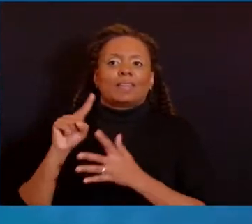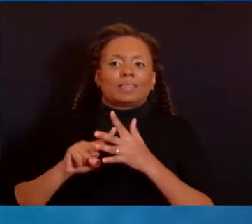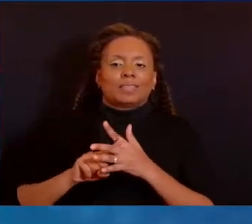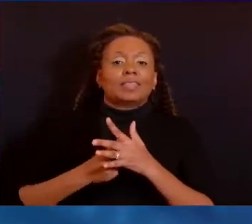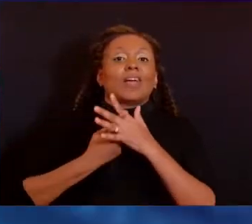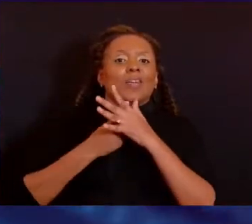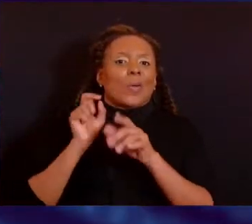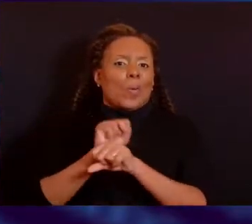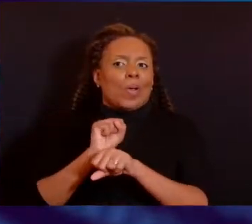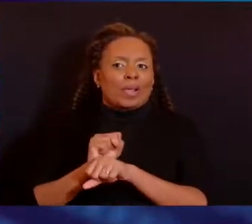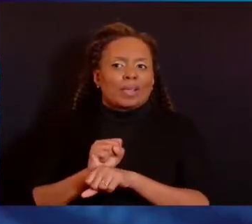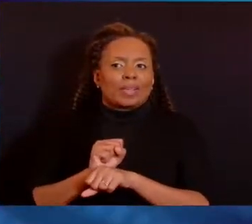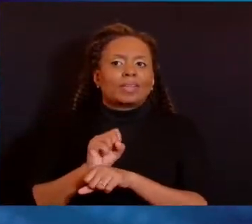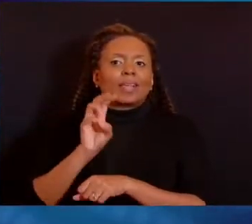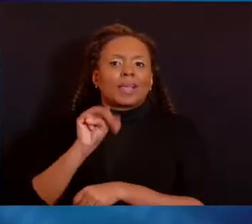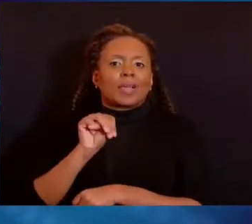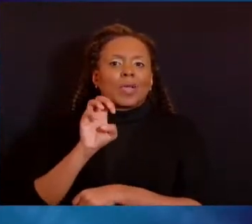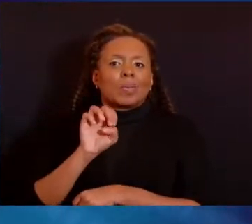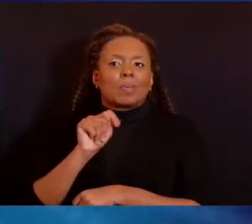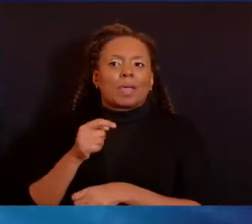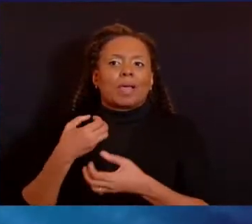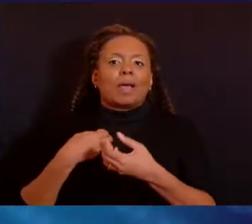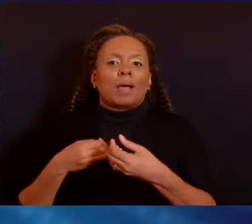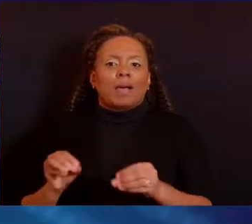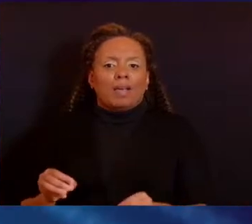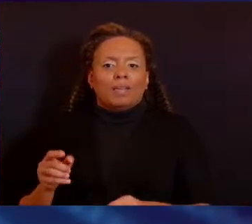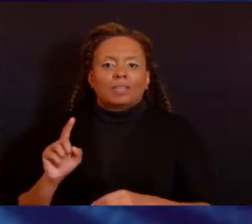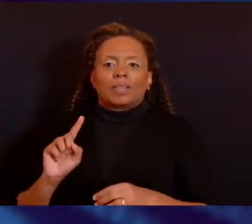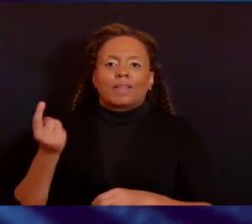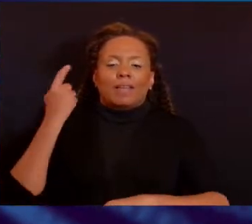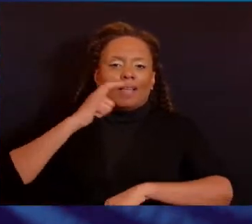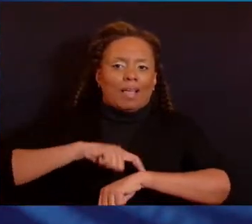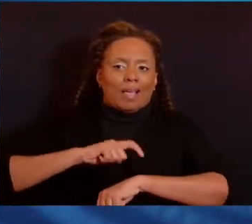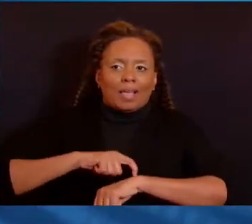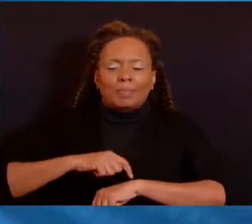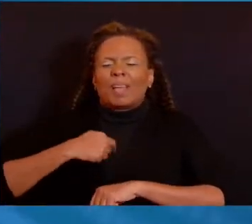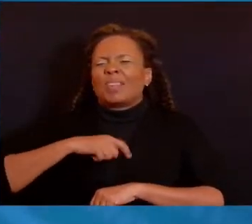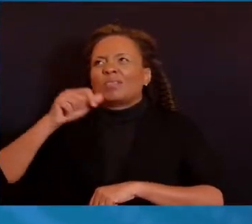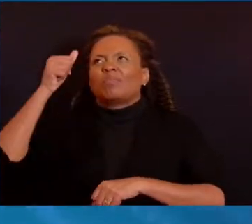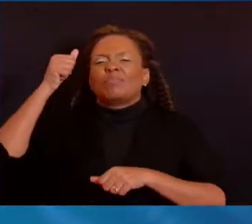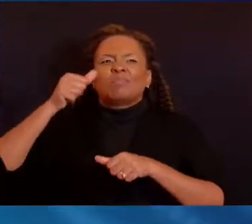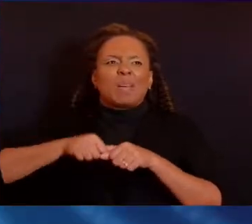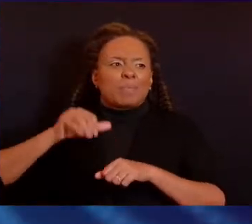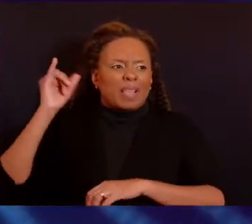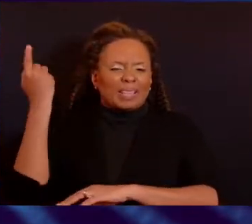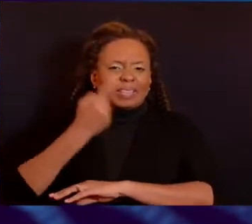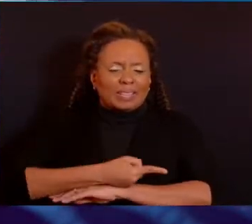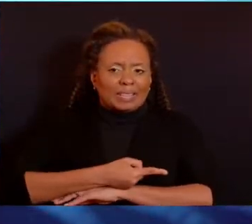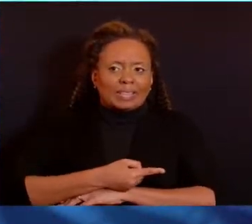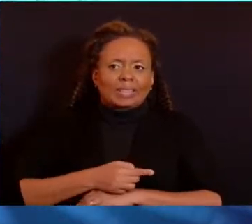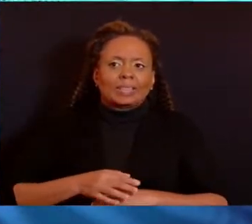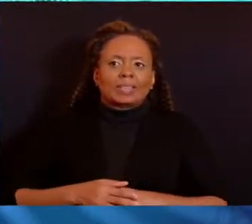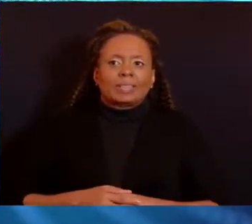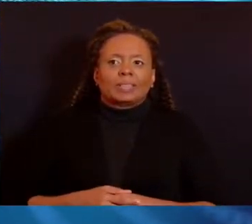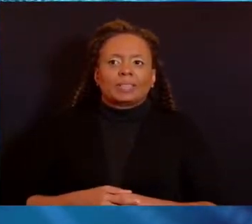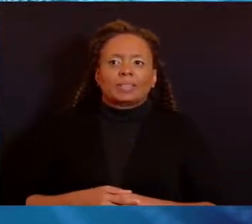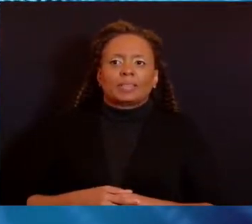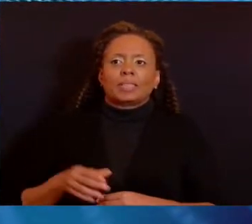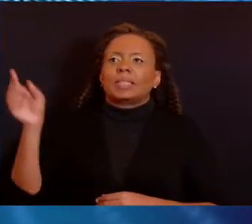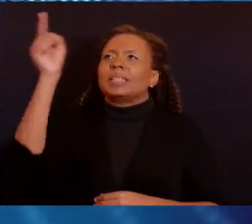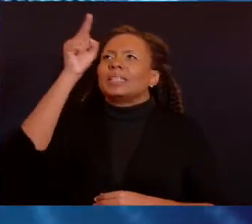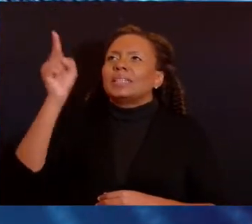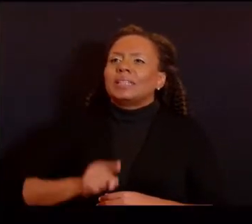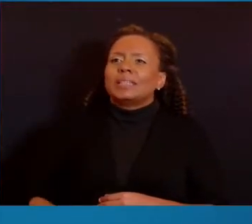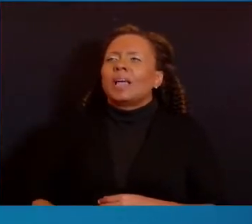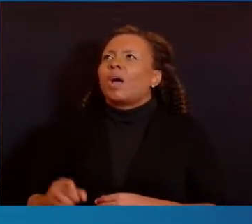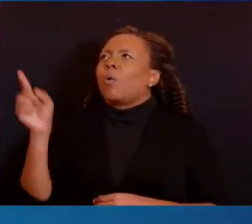and unfortunately, that was when Kuru got washed away. That day was severe thunderstorm and lightning activity. Lightning was flashing like